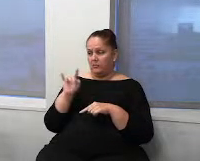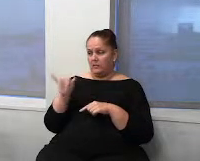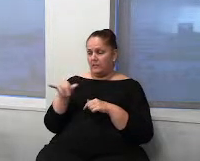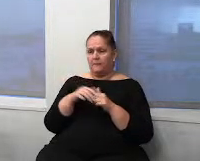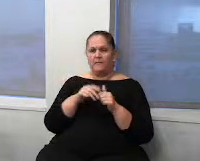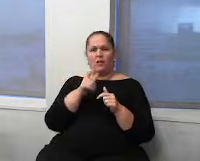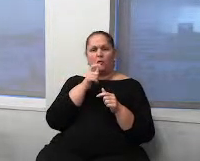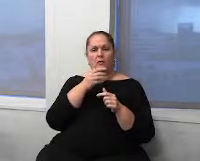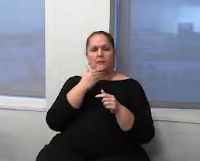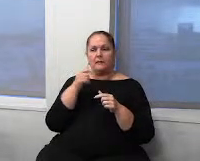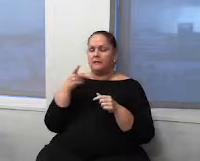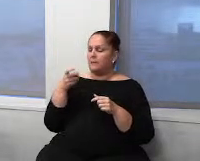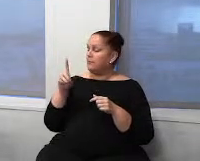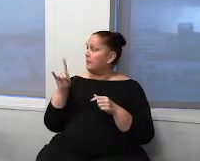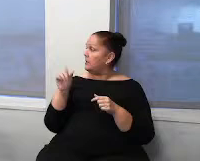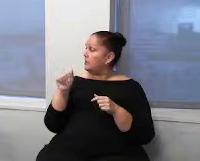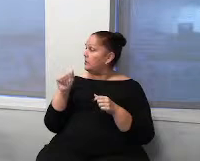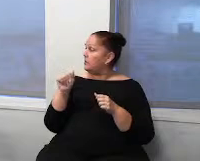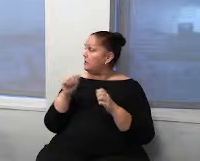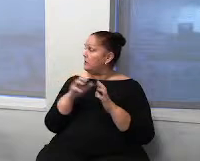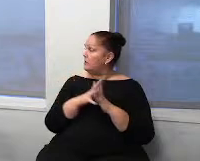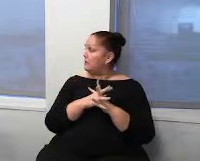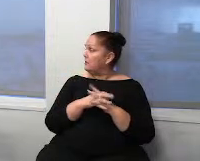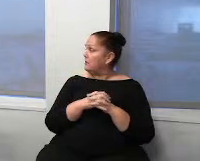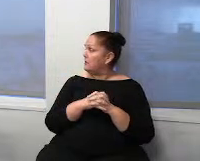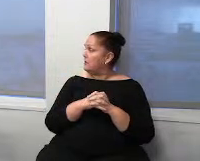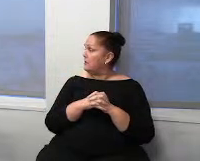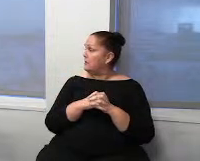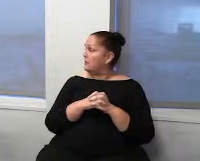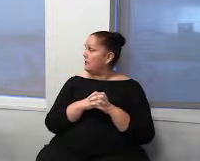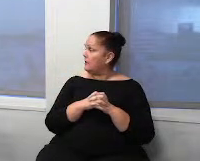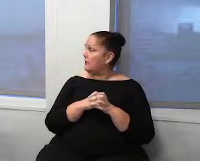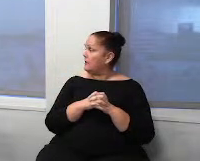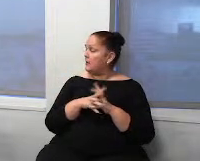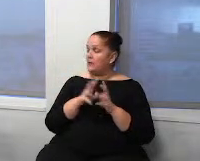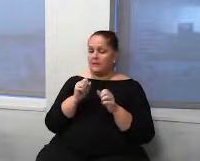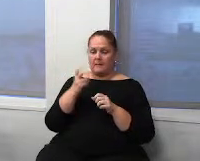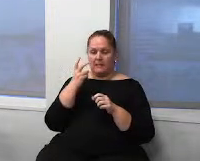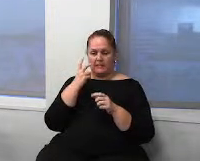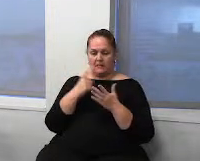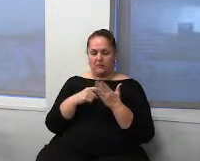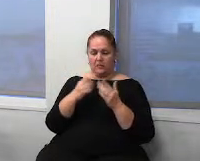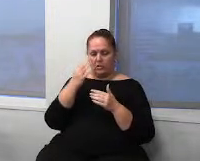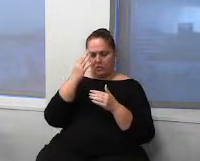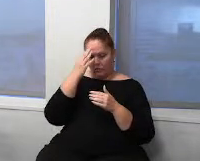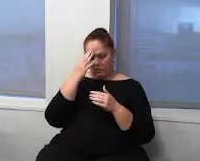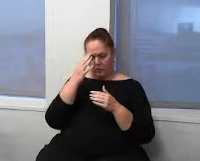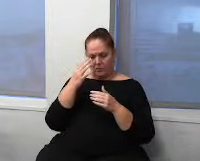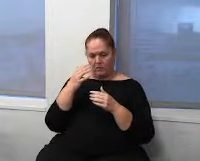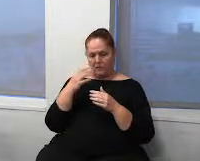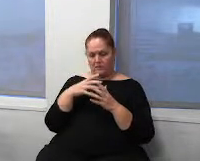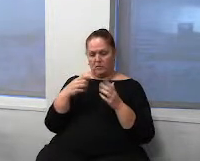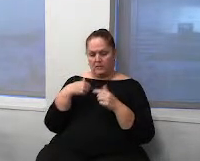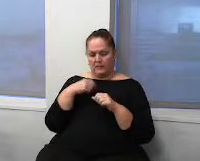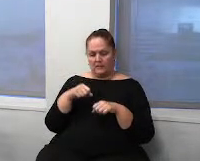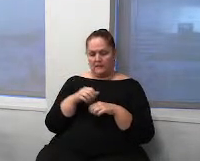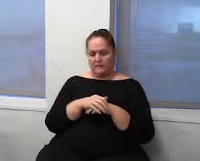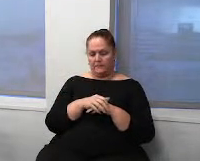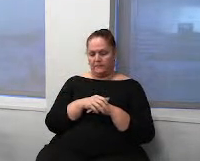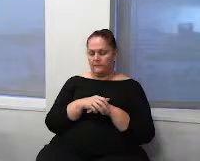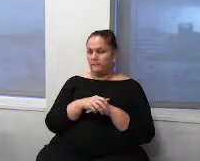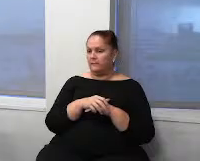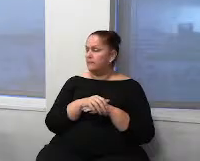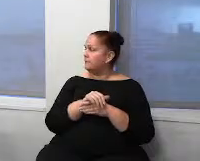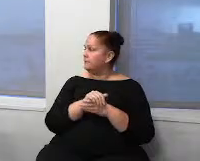actually to address that. Who is? Sure Pedro is able to, or Well, let me just see if you can just see what you know to the extent that I